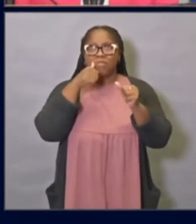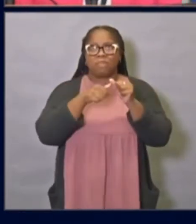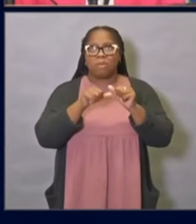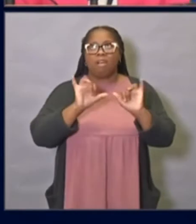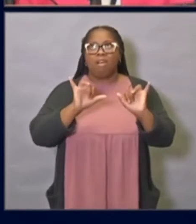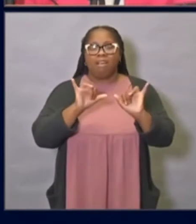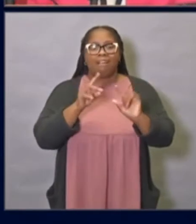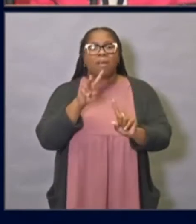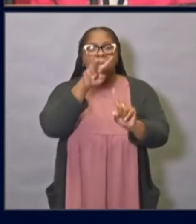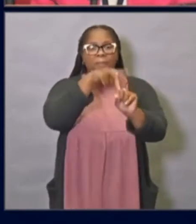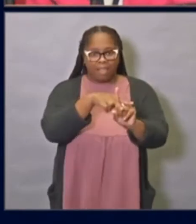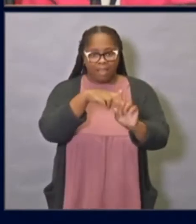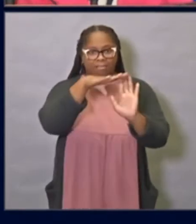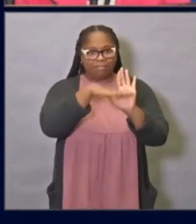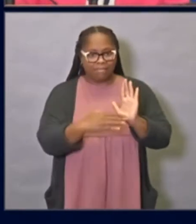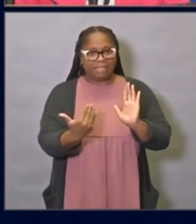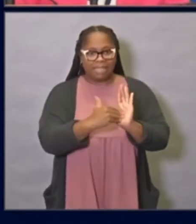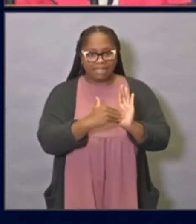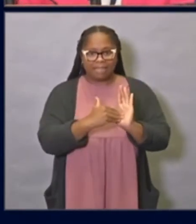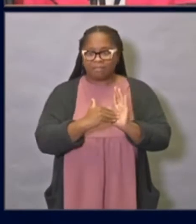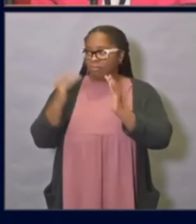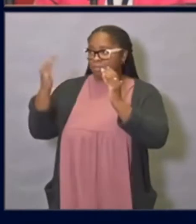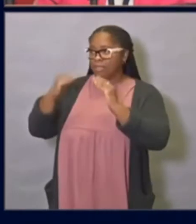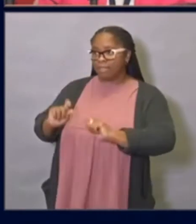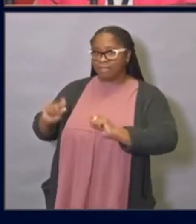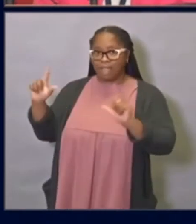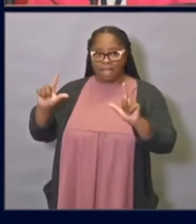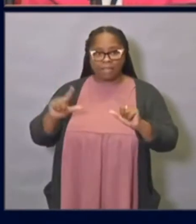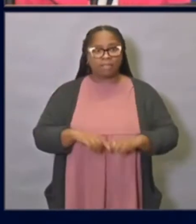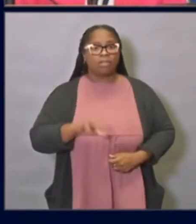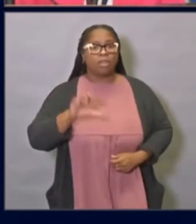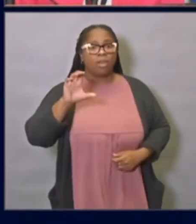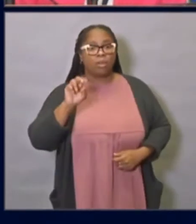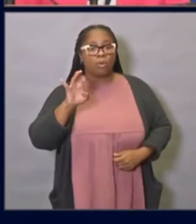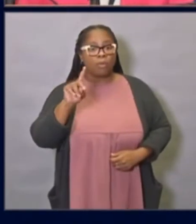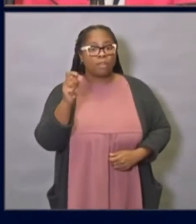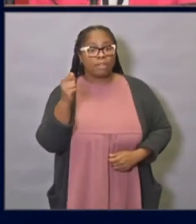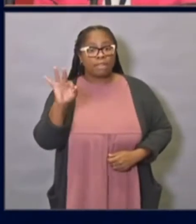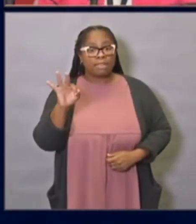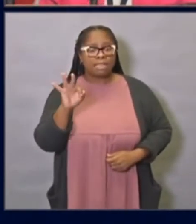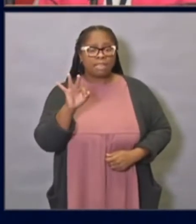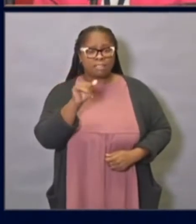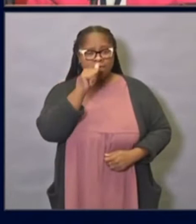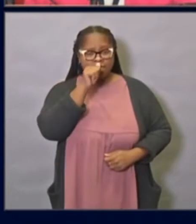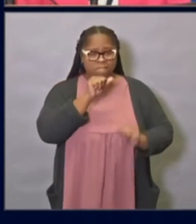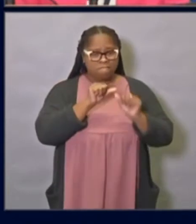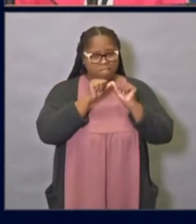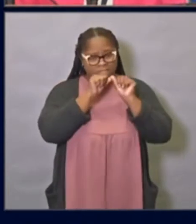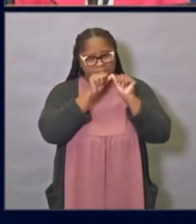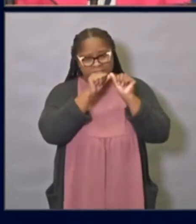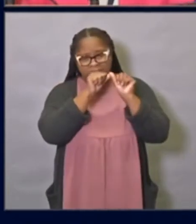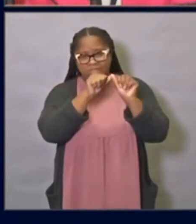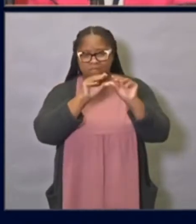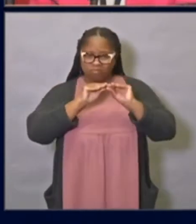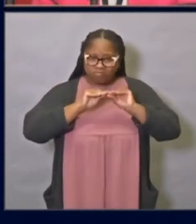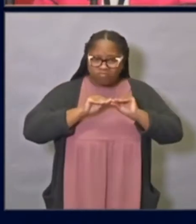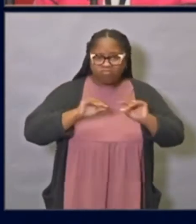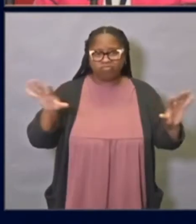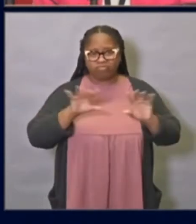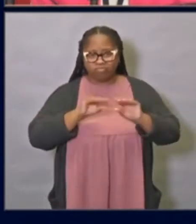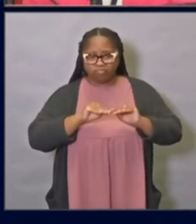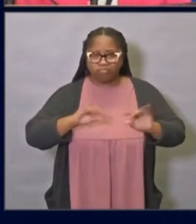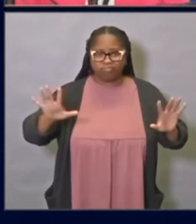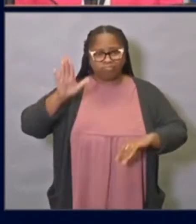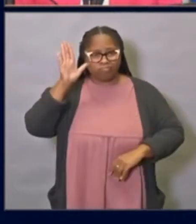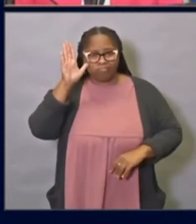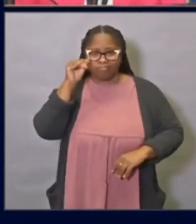again. I'll take the next slide. COVID-19 is relentless, and we've seen other communities and states where